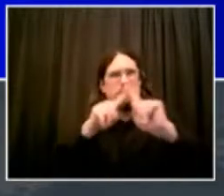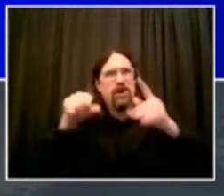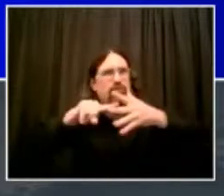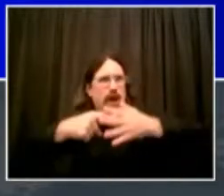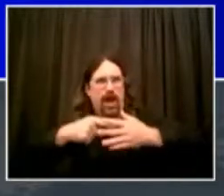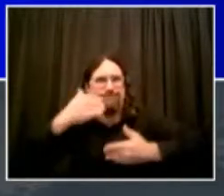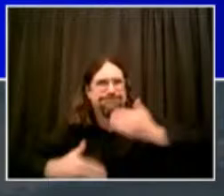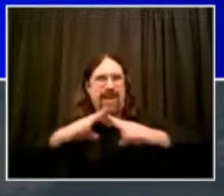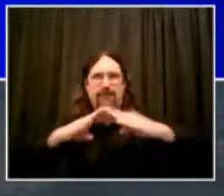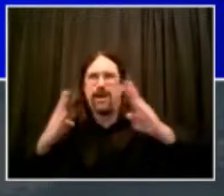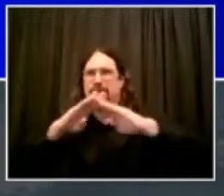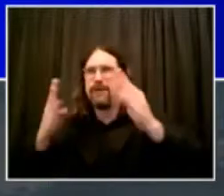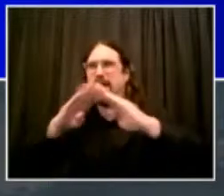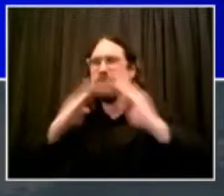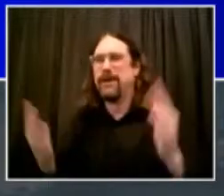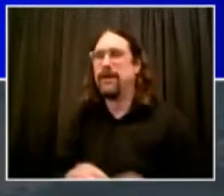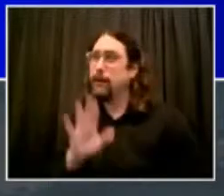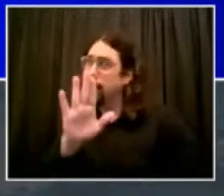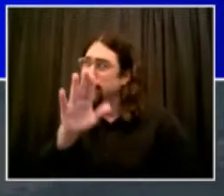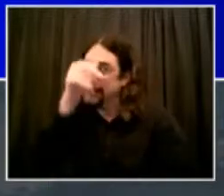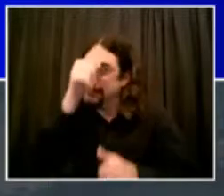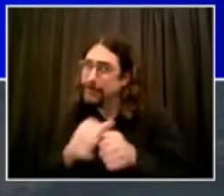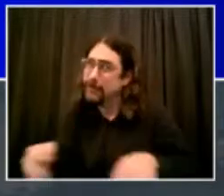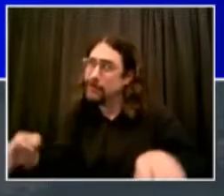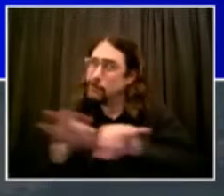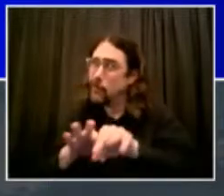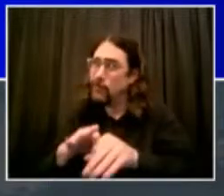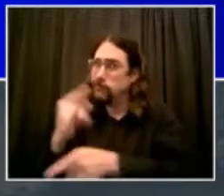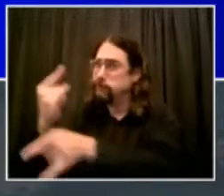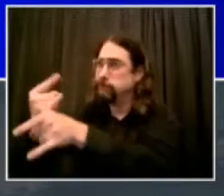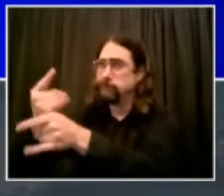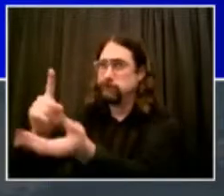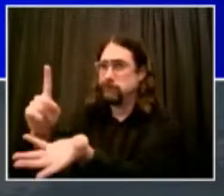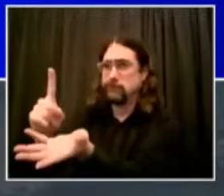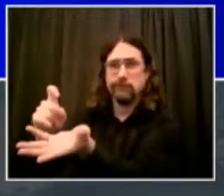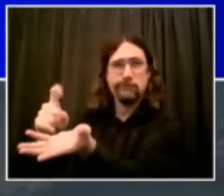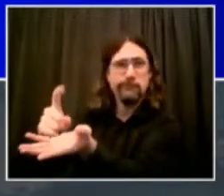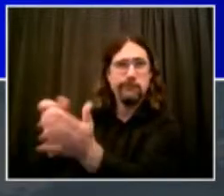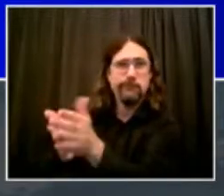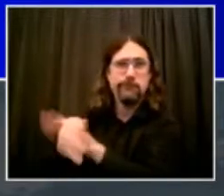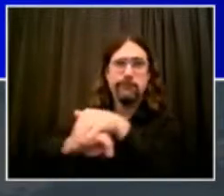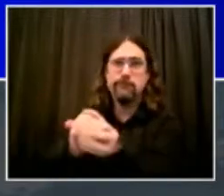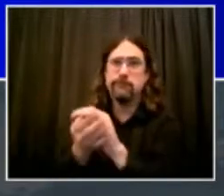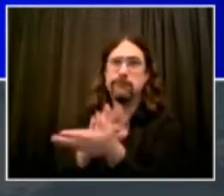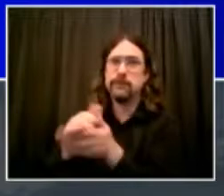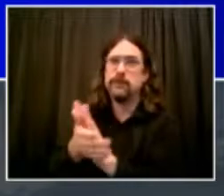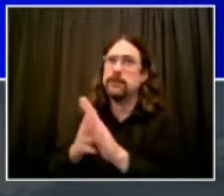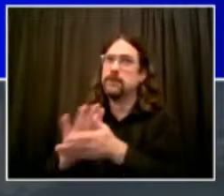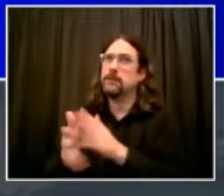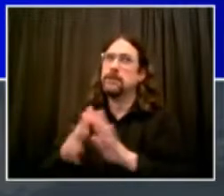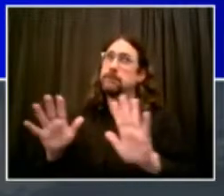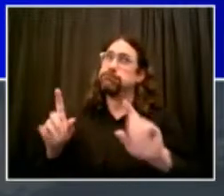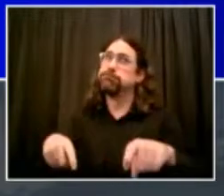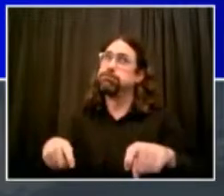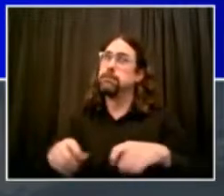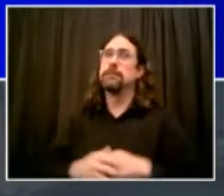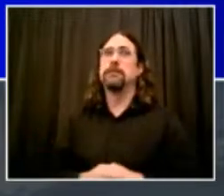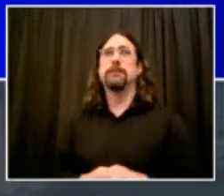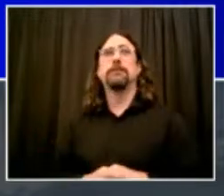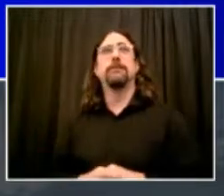Navy Yard. The Brooklyn Navy Yard is such a powerful place in the history of the city. It's a place of working